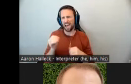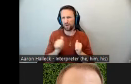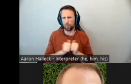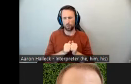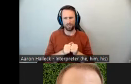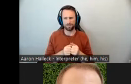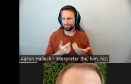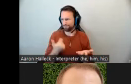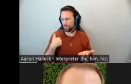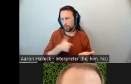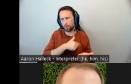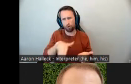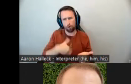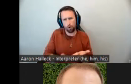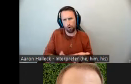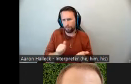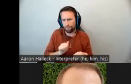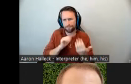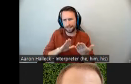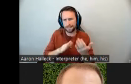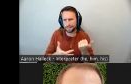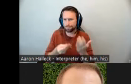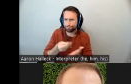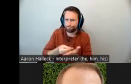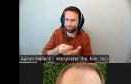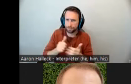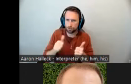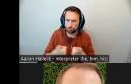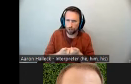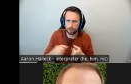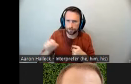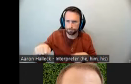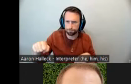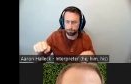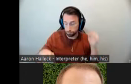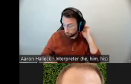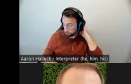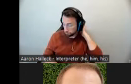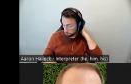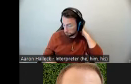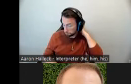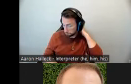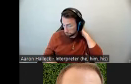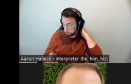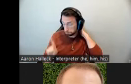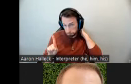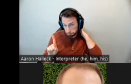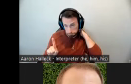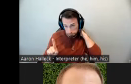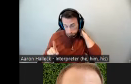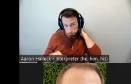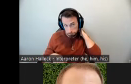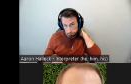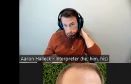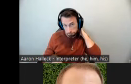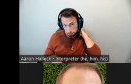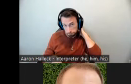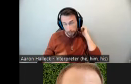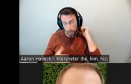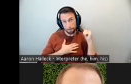all, going through at the moment. But what I'm thinking about is, how do I keep my